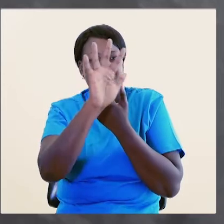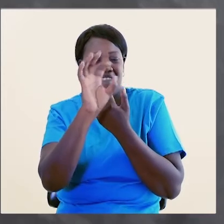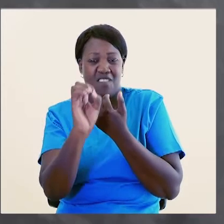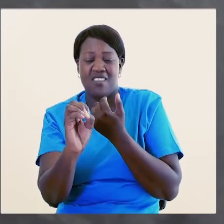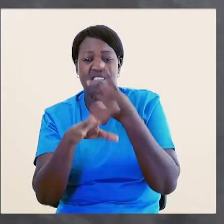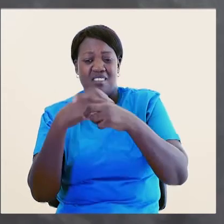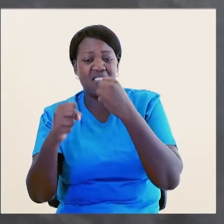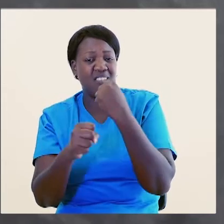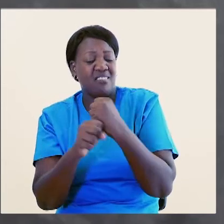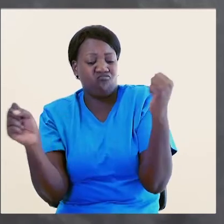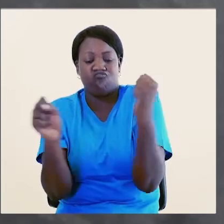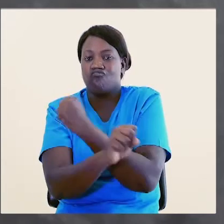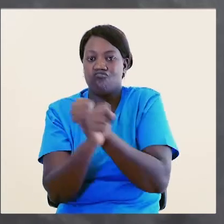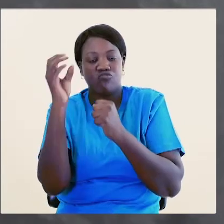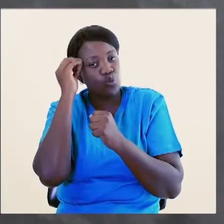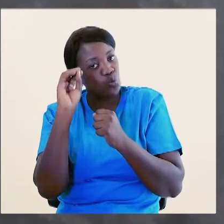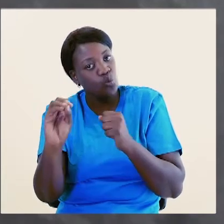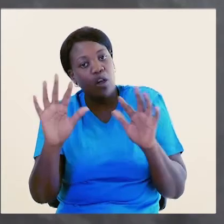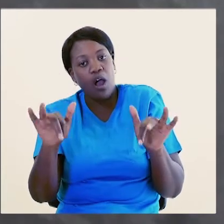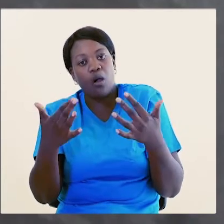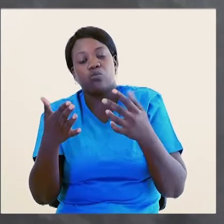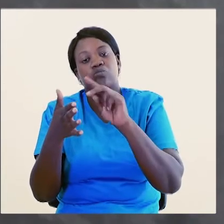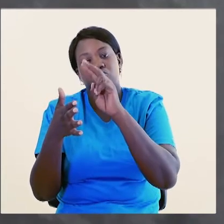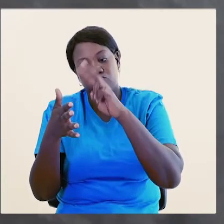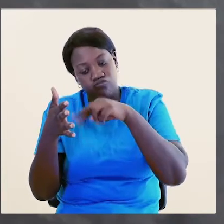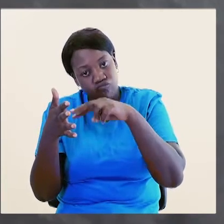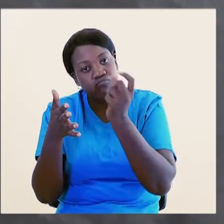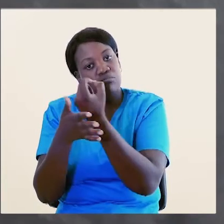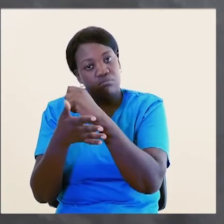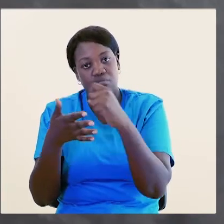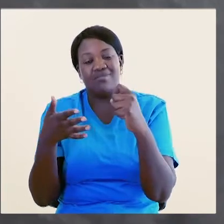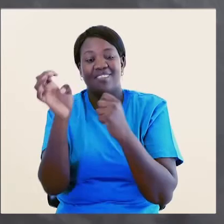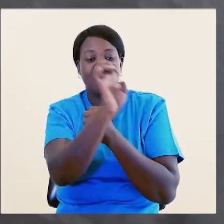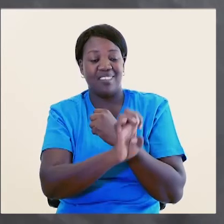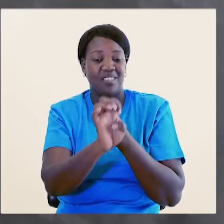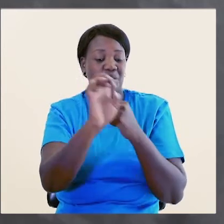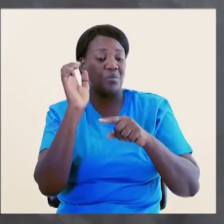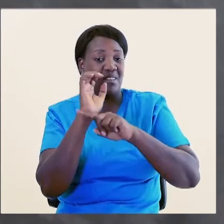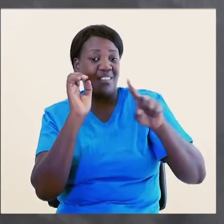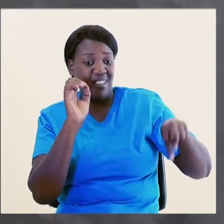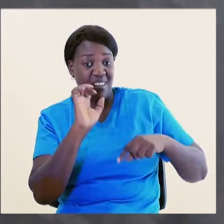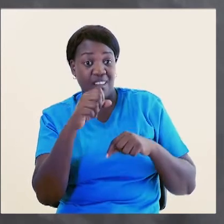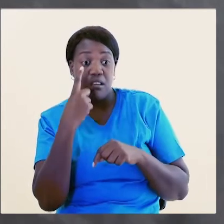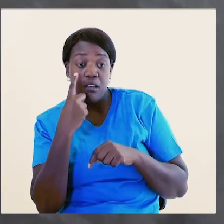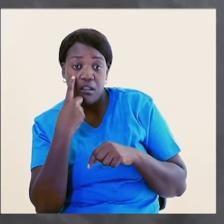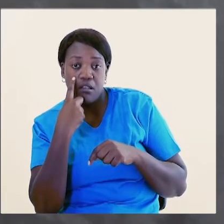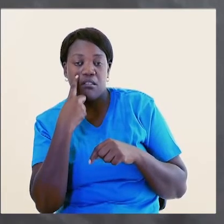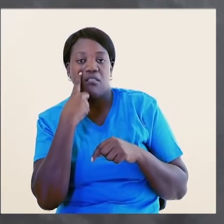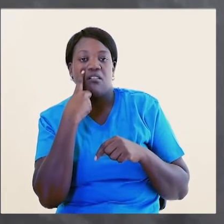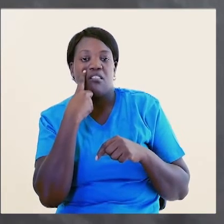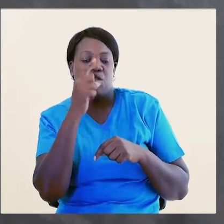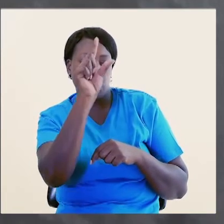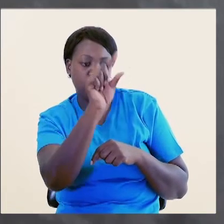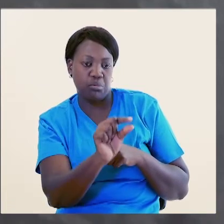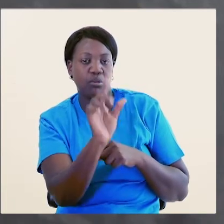who cannot read or write. As you can see, in European countries like Greece and Portugal have much lower